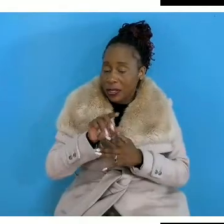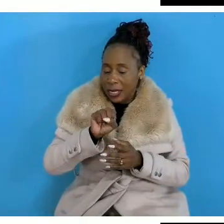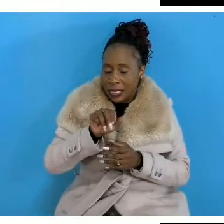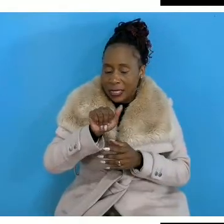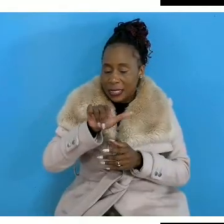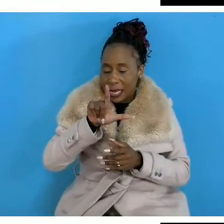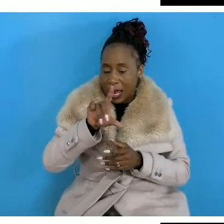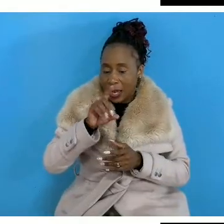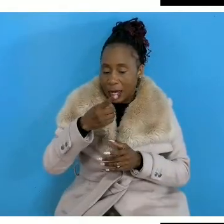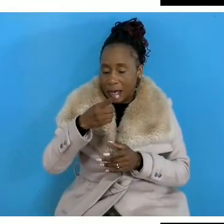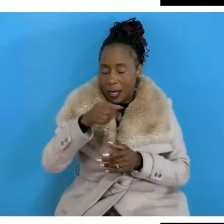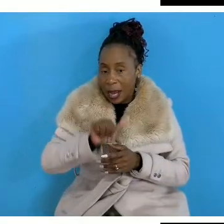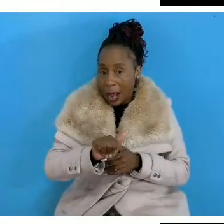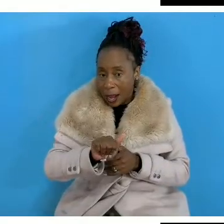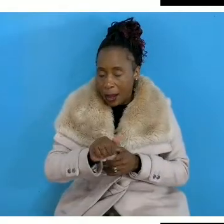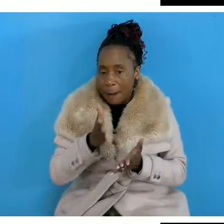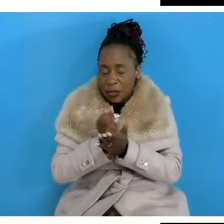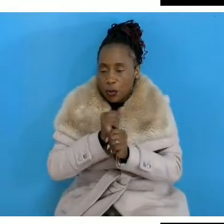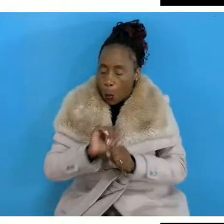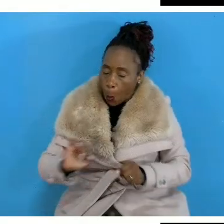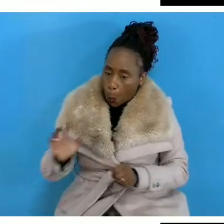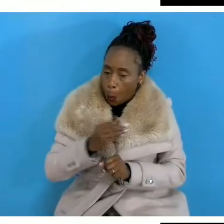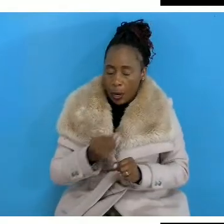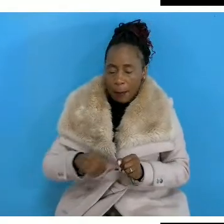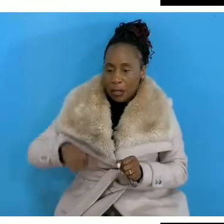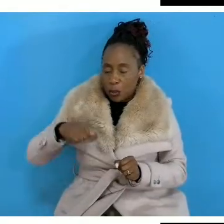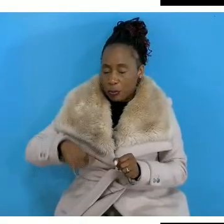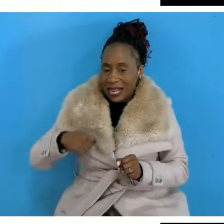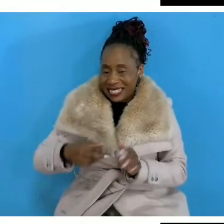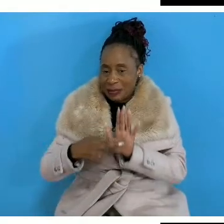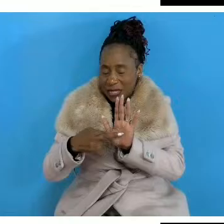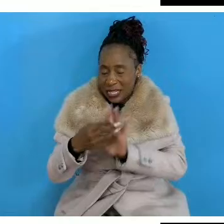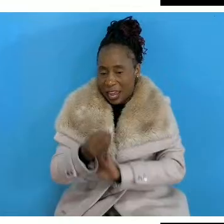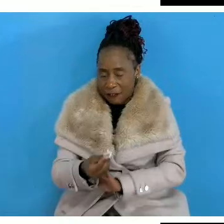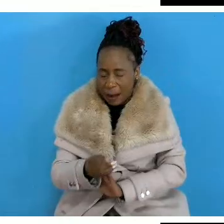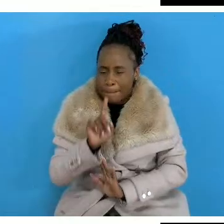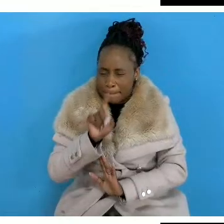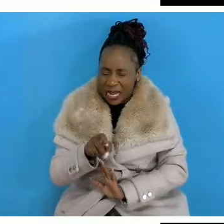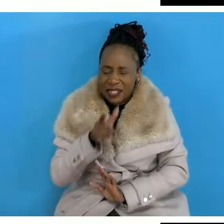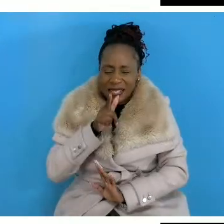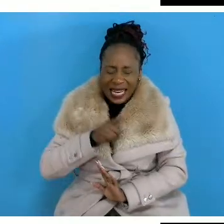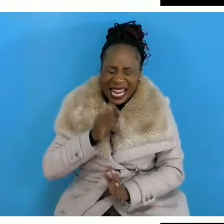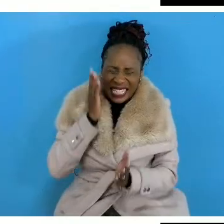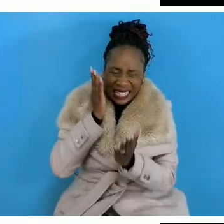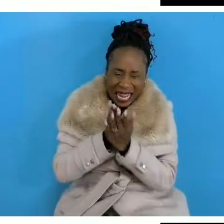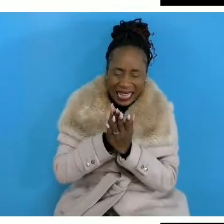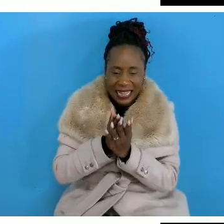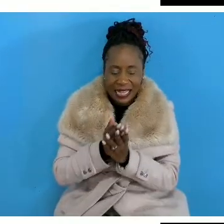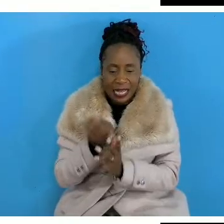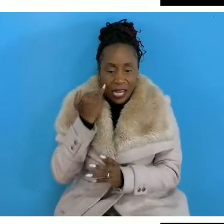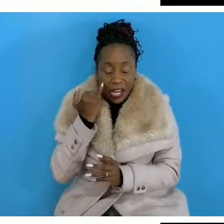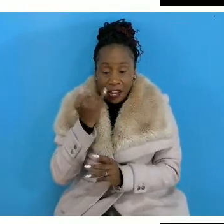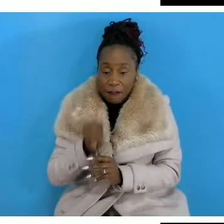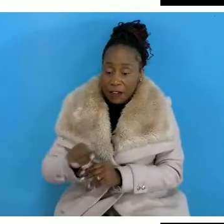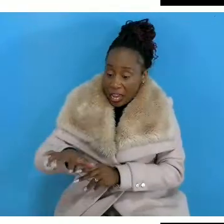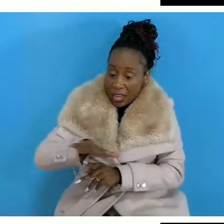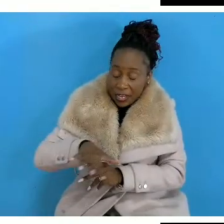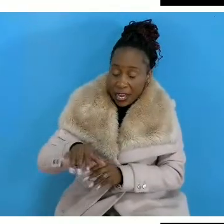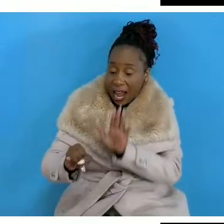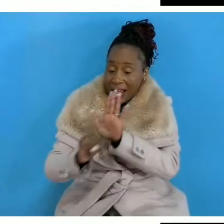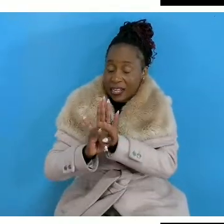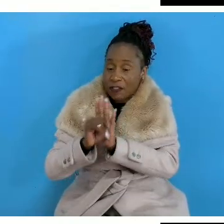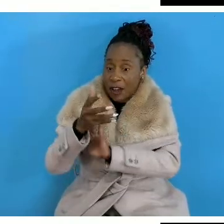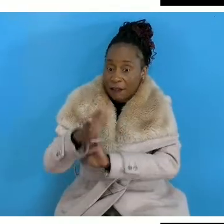make sure that all the municipalities are represented. They must tell us exactly to say if there is an area that has been